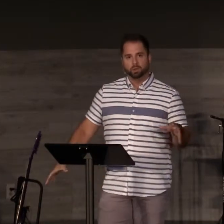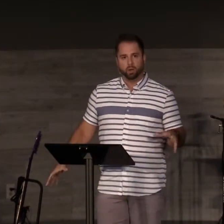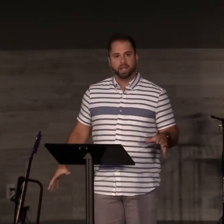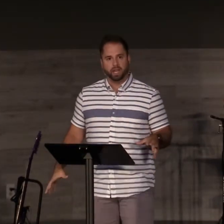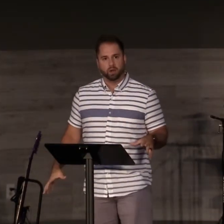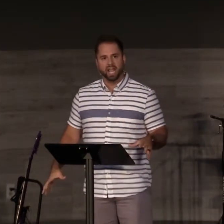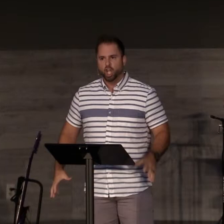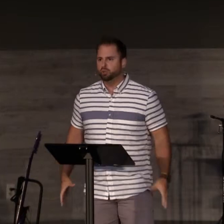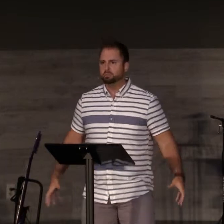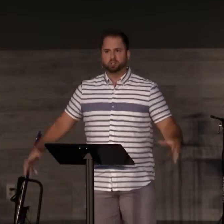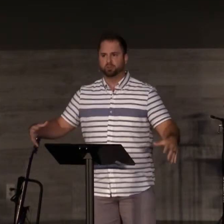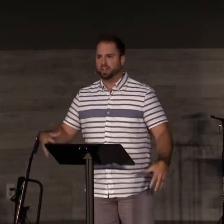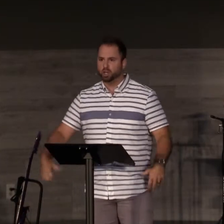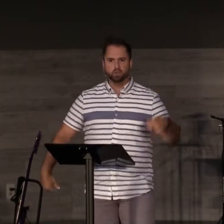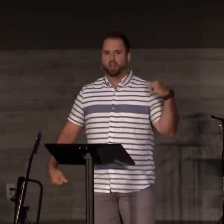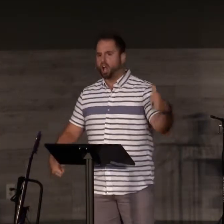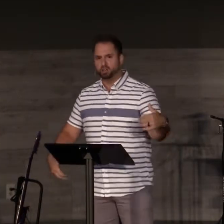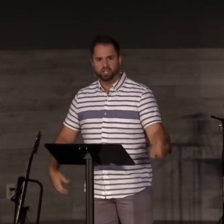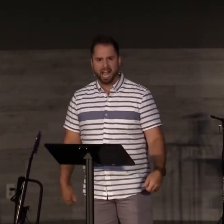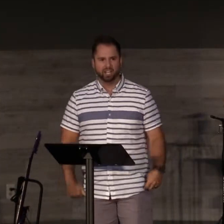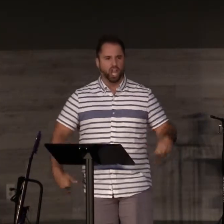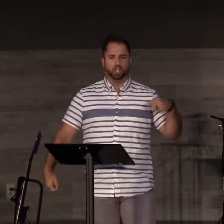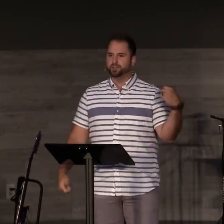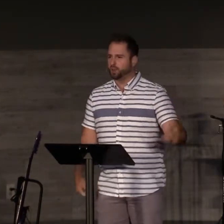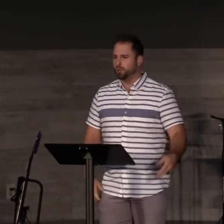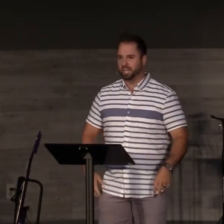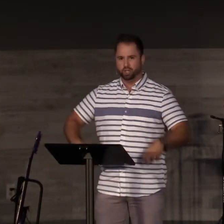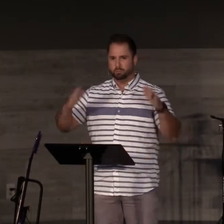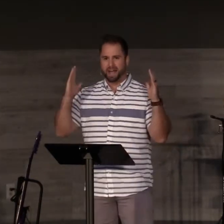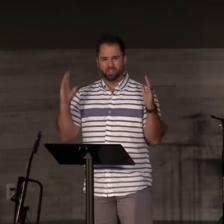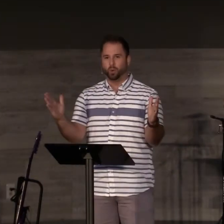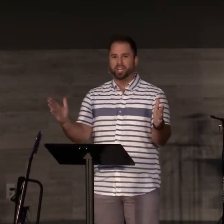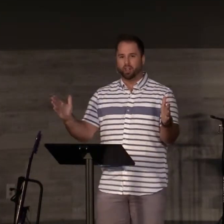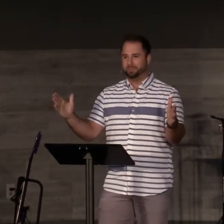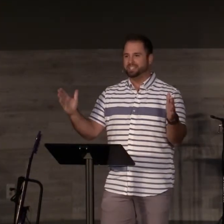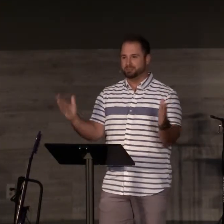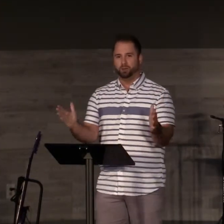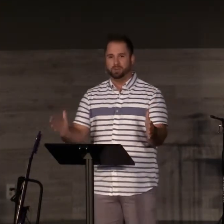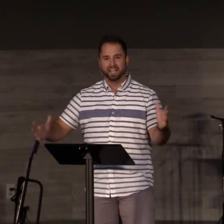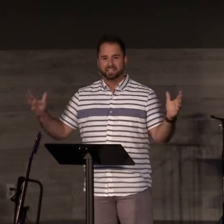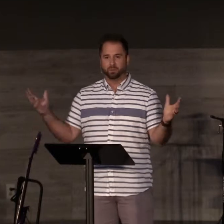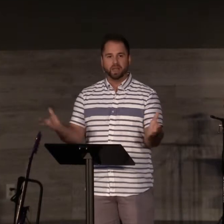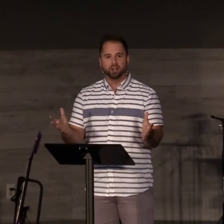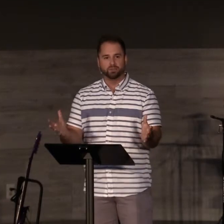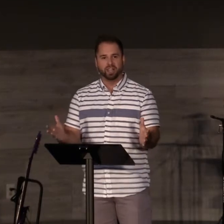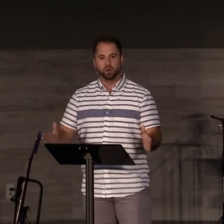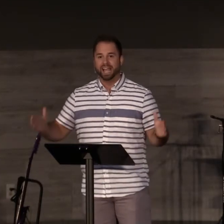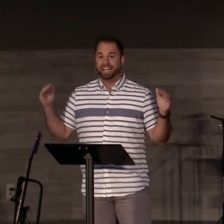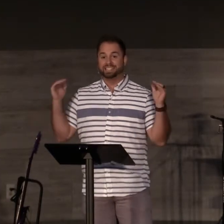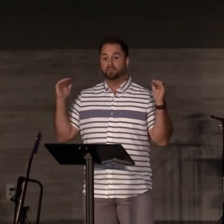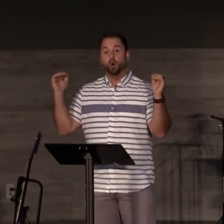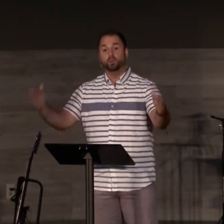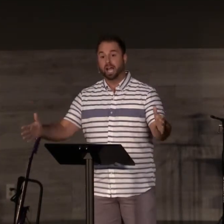like hupomone, right, you've persevered, you've conquered the challenge, you've solved it, you bought the $20 piece of tubing to repair your